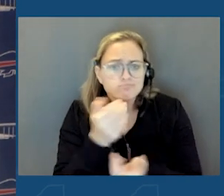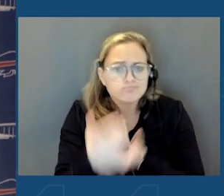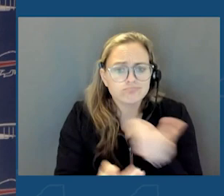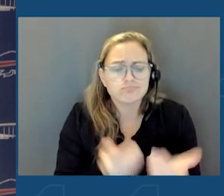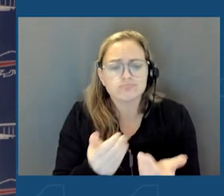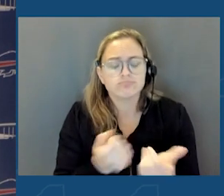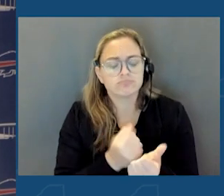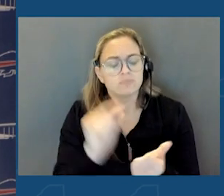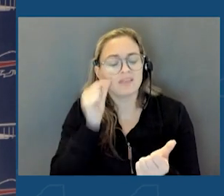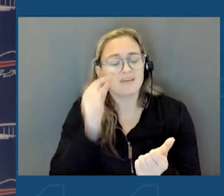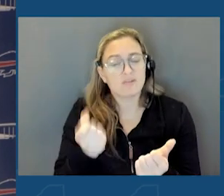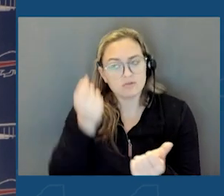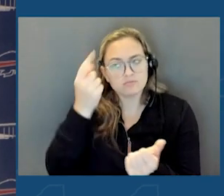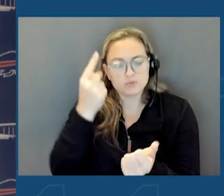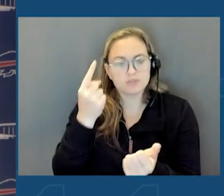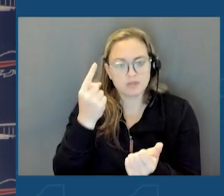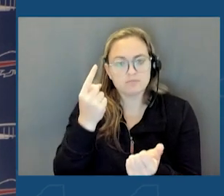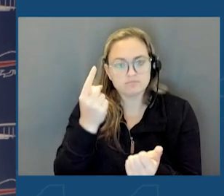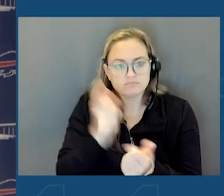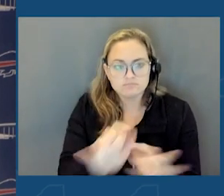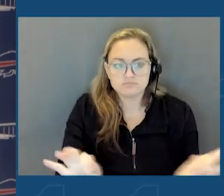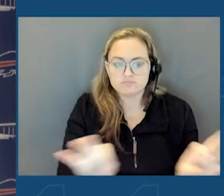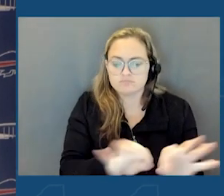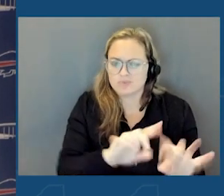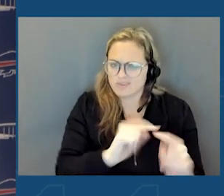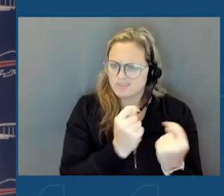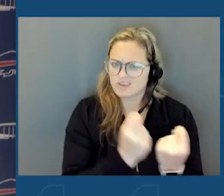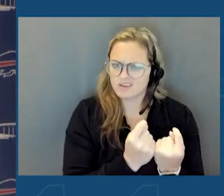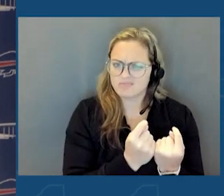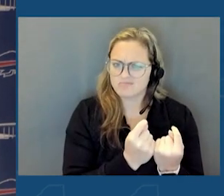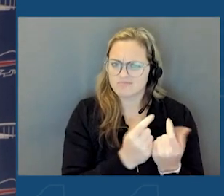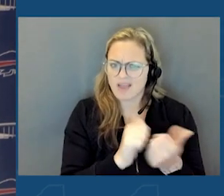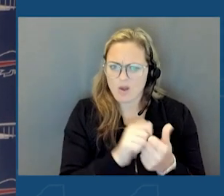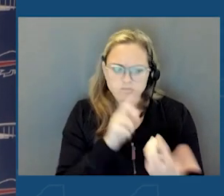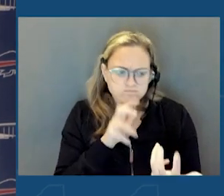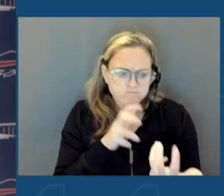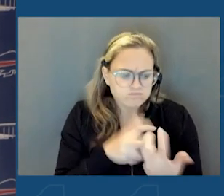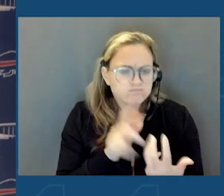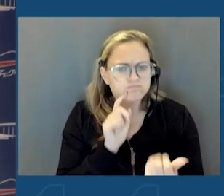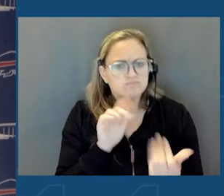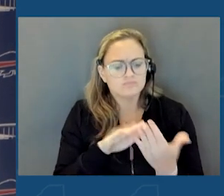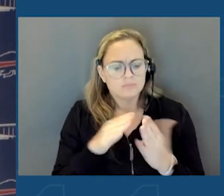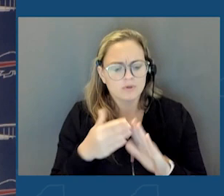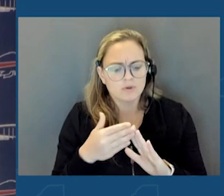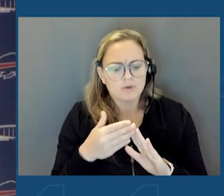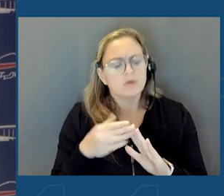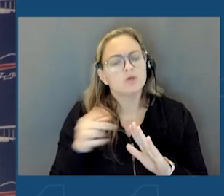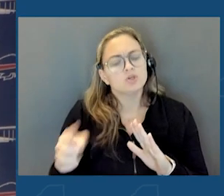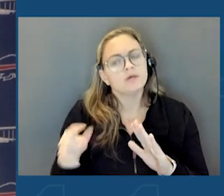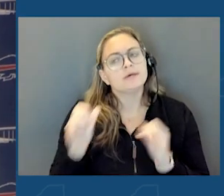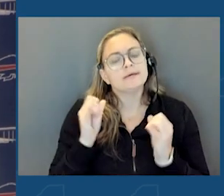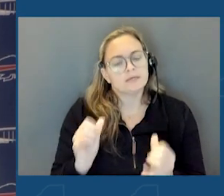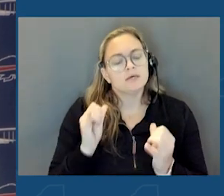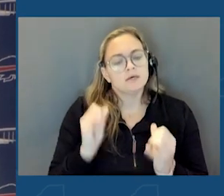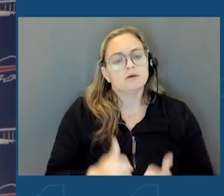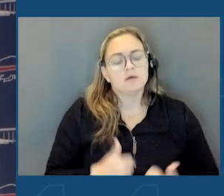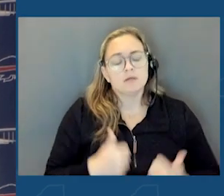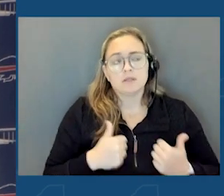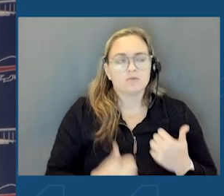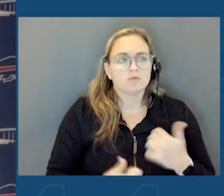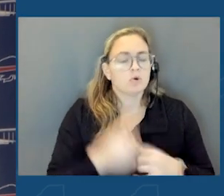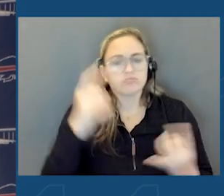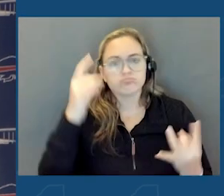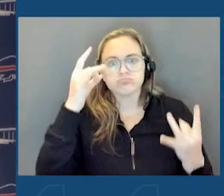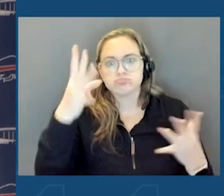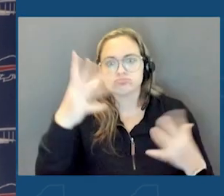governor understands the importance of this team to our community. She, like I, lived through one of the most traumatic